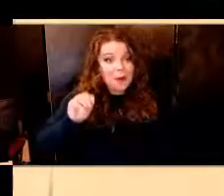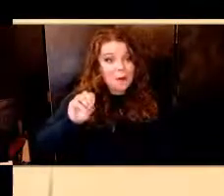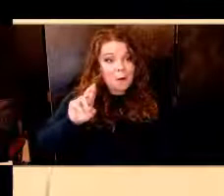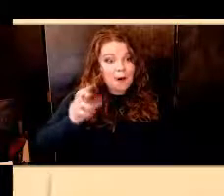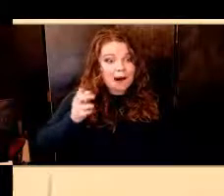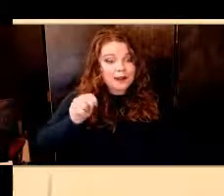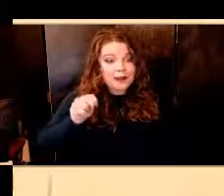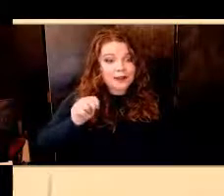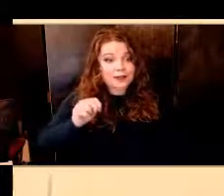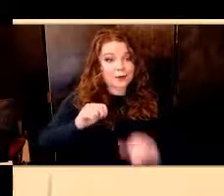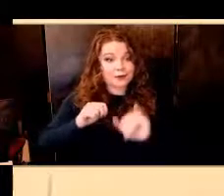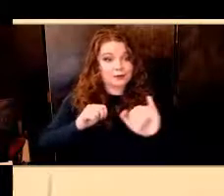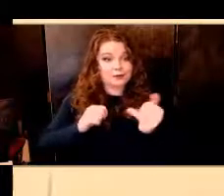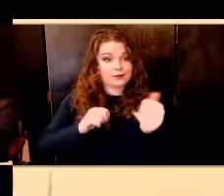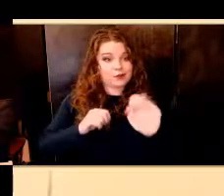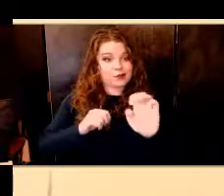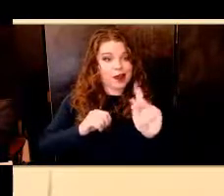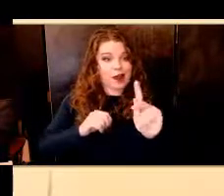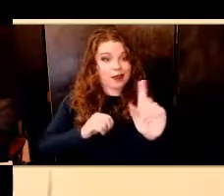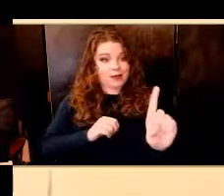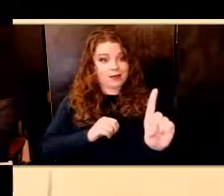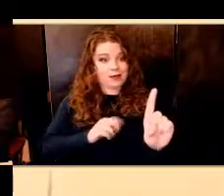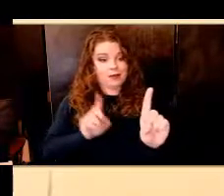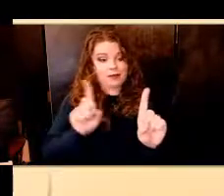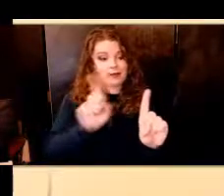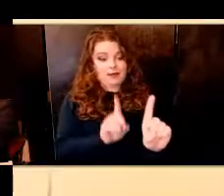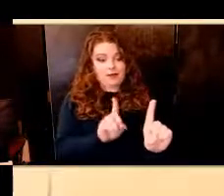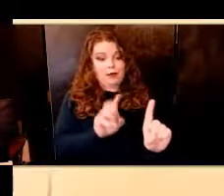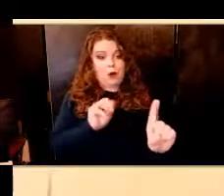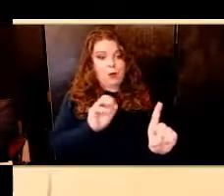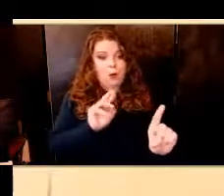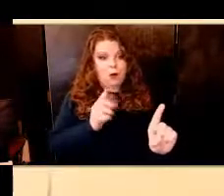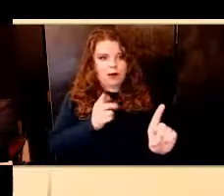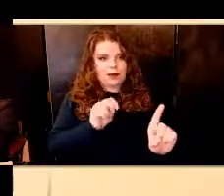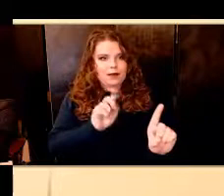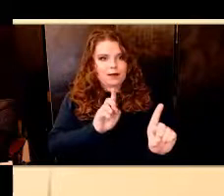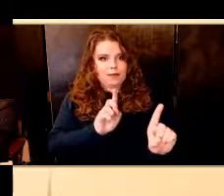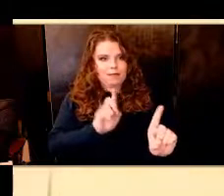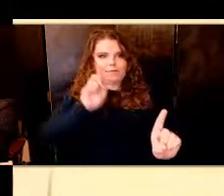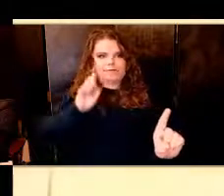a mile less than Jack. And she also ran a mile farther than Jenny.